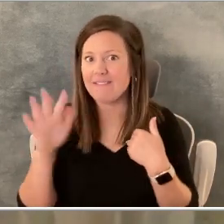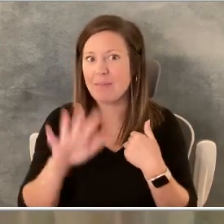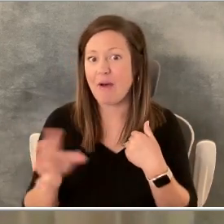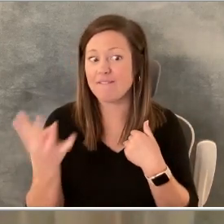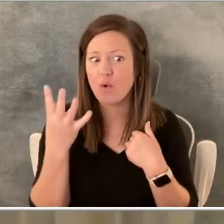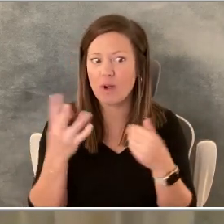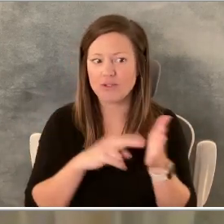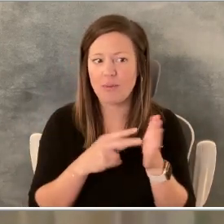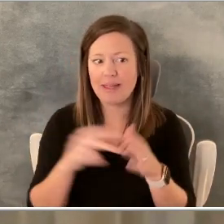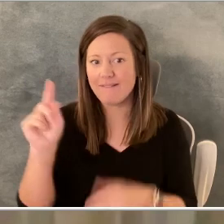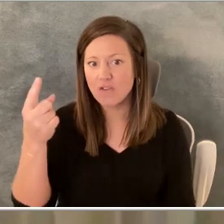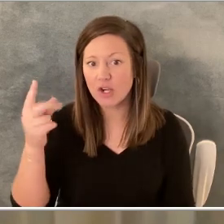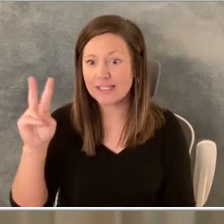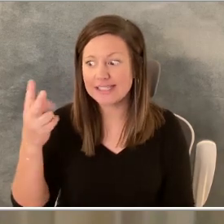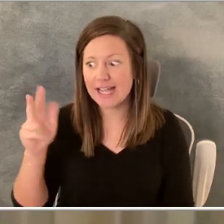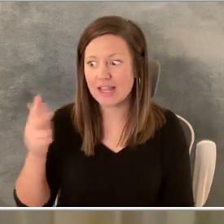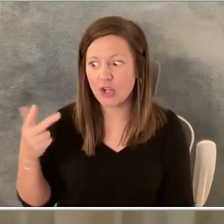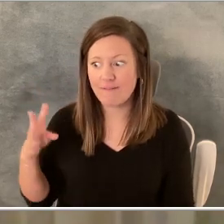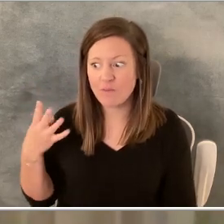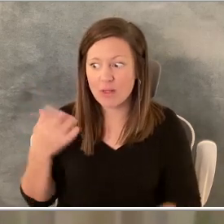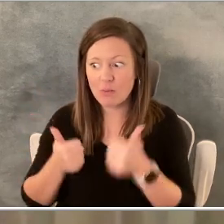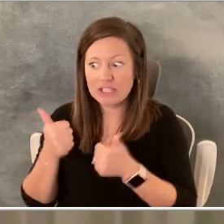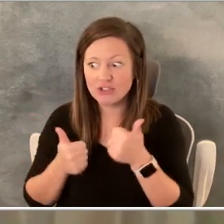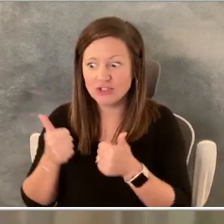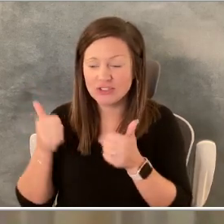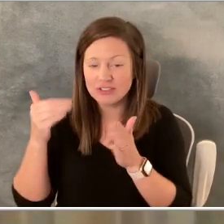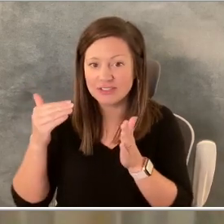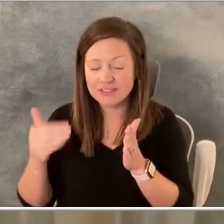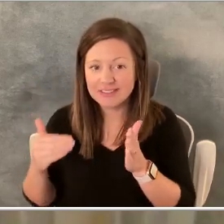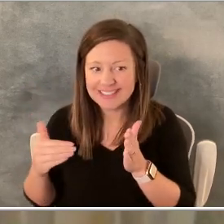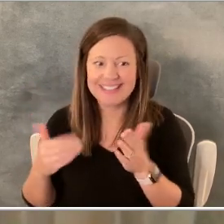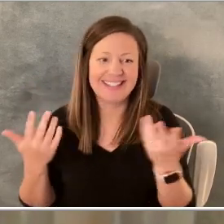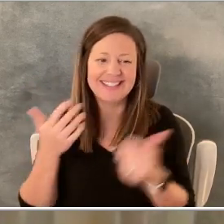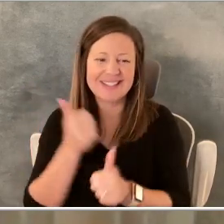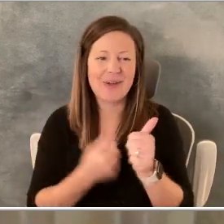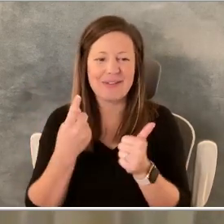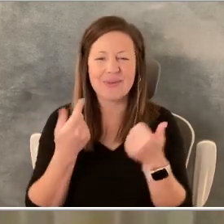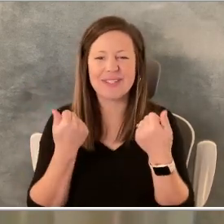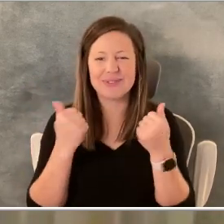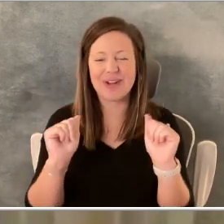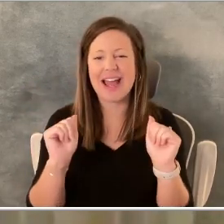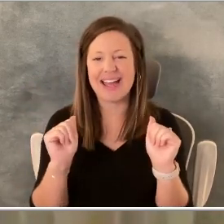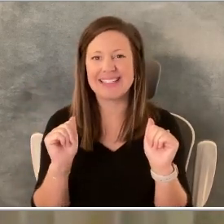first bus, second bus, third bus, fourth bus? So everyone tries to stay